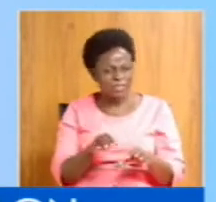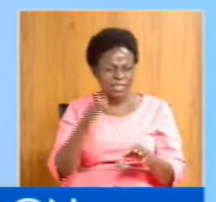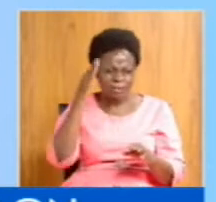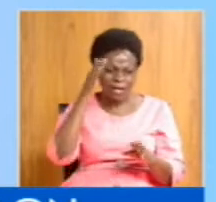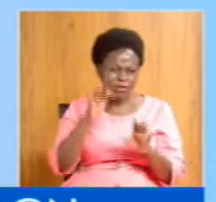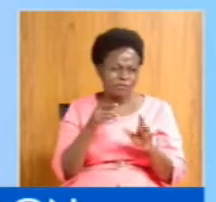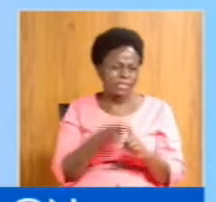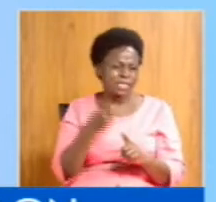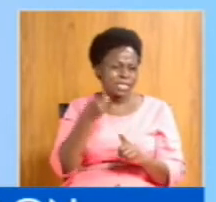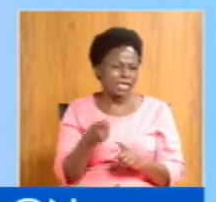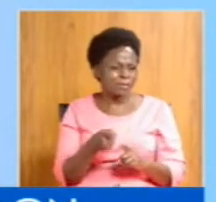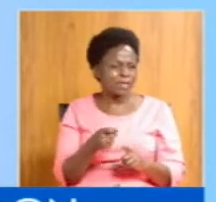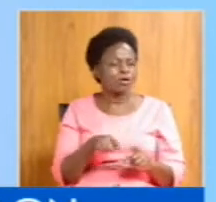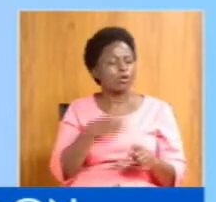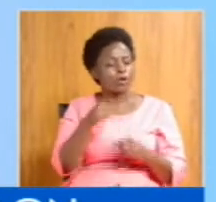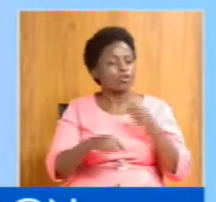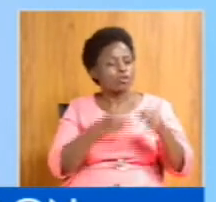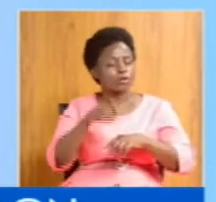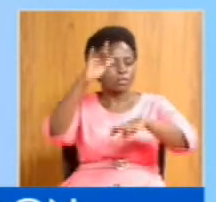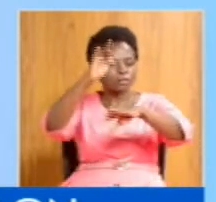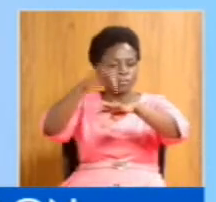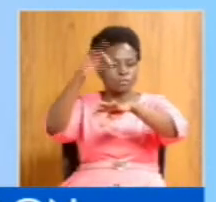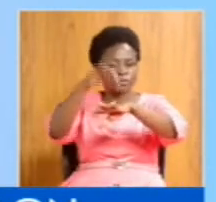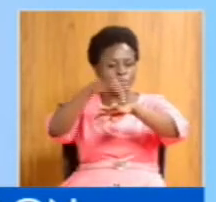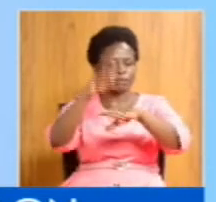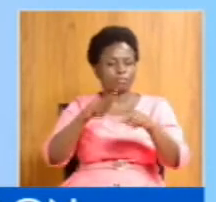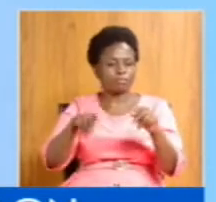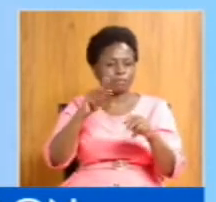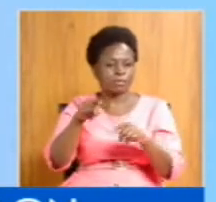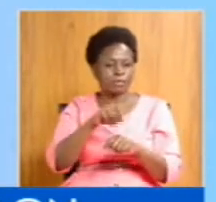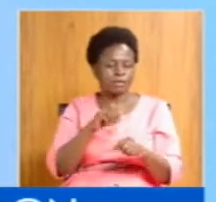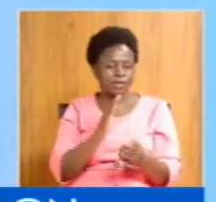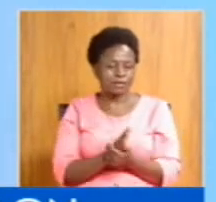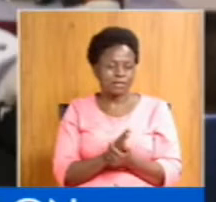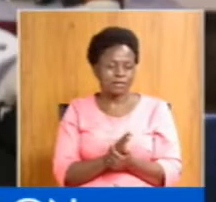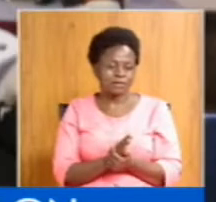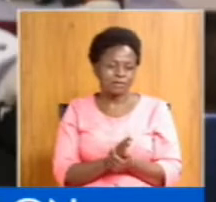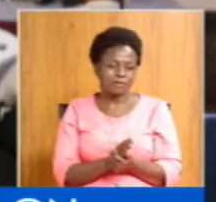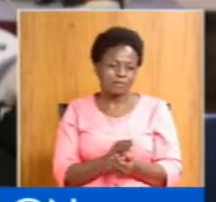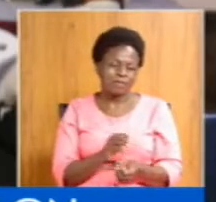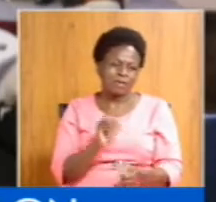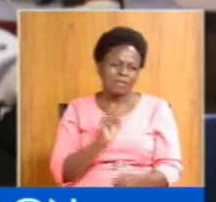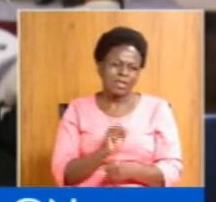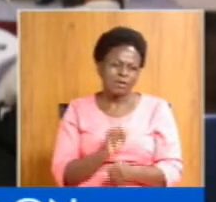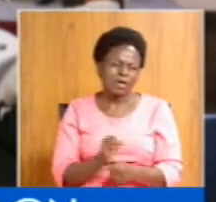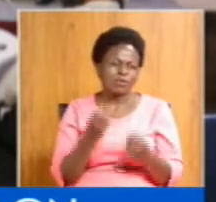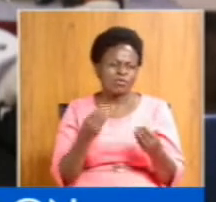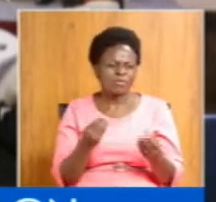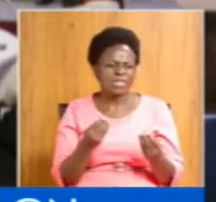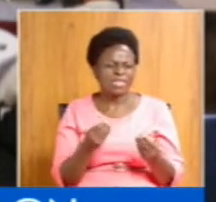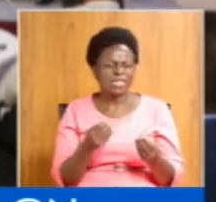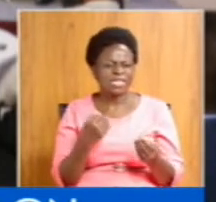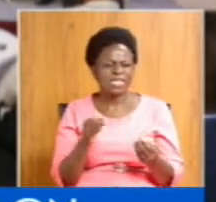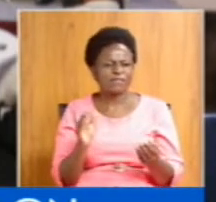our head office in Kampara. We shall continue sensitizing people about their rights. I thank you. your work should have been made easier if they